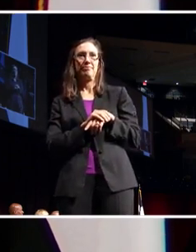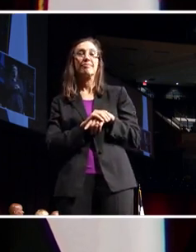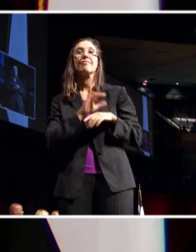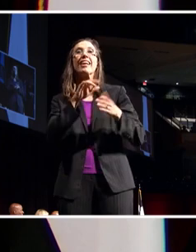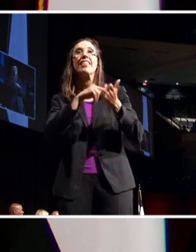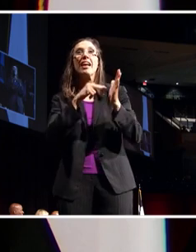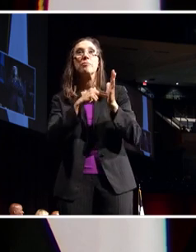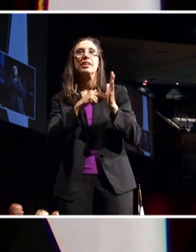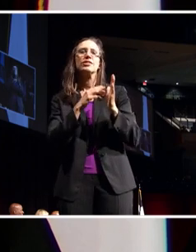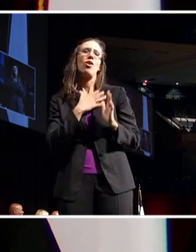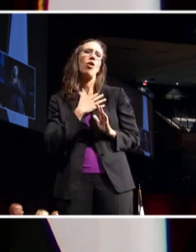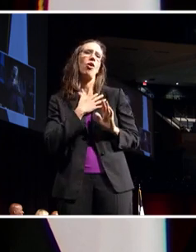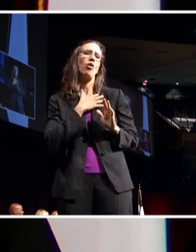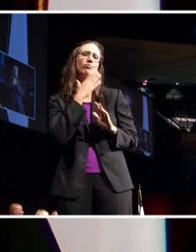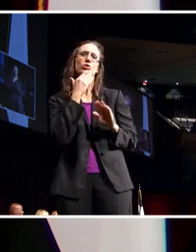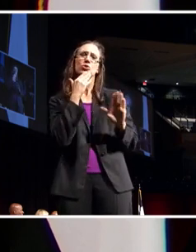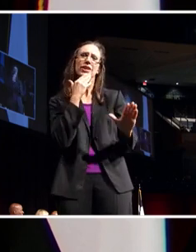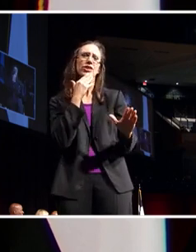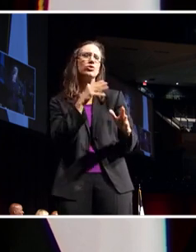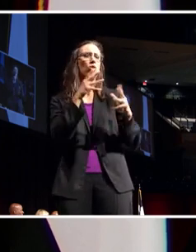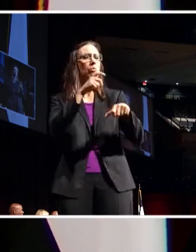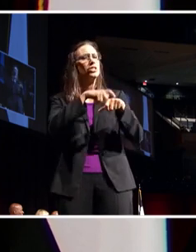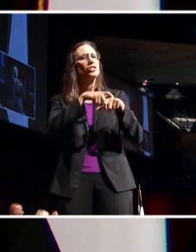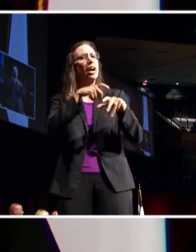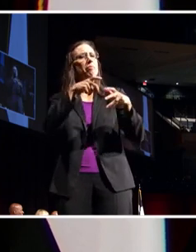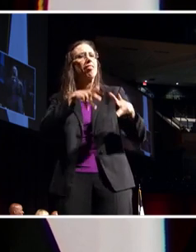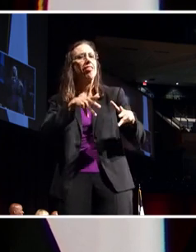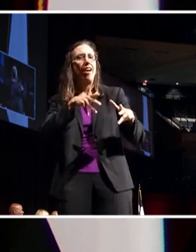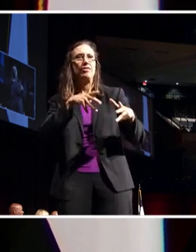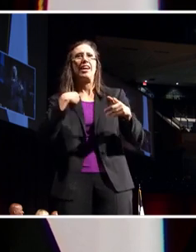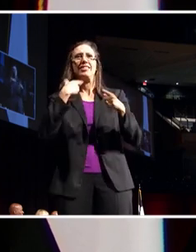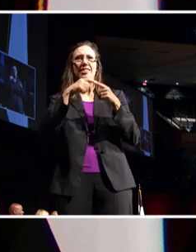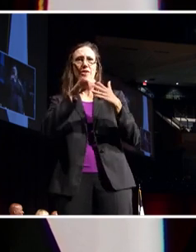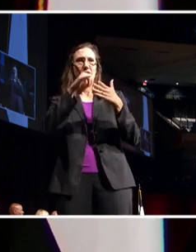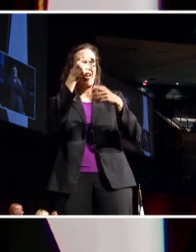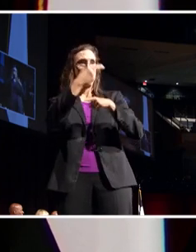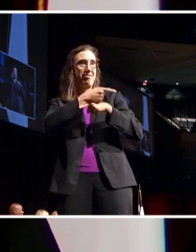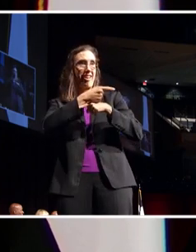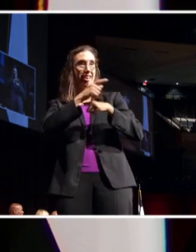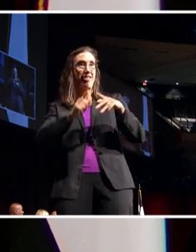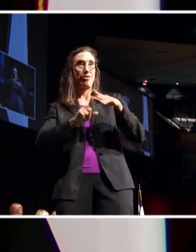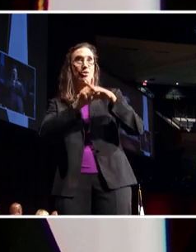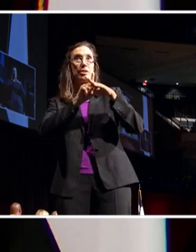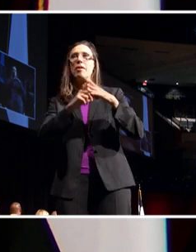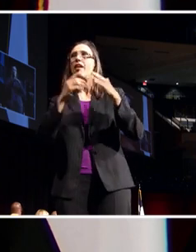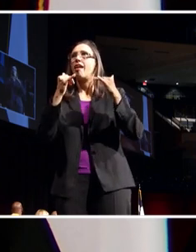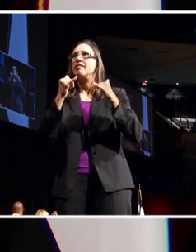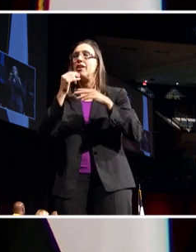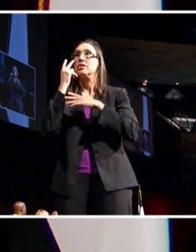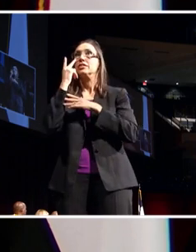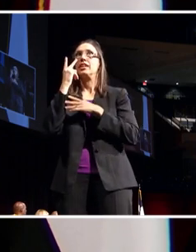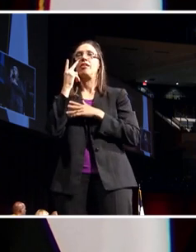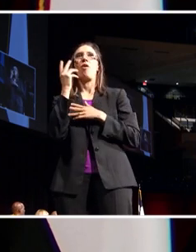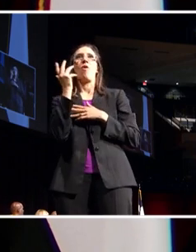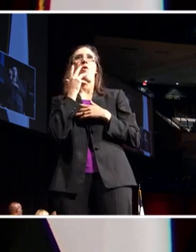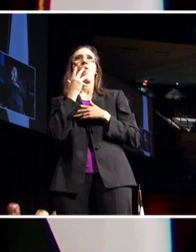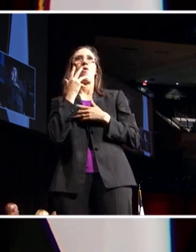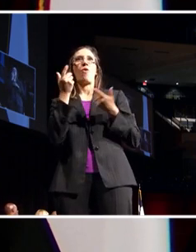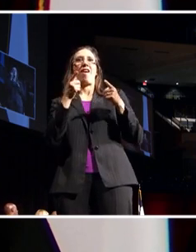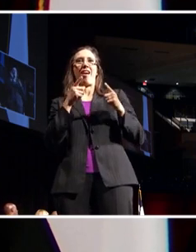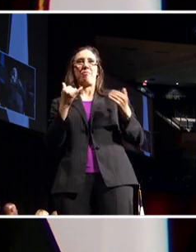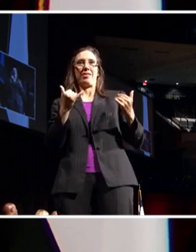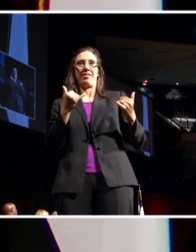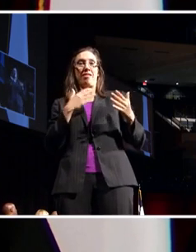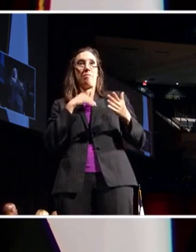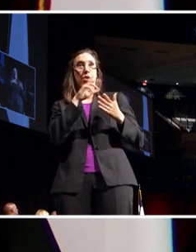Which means, oh, sweetie, there's still so much time left till that day actually comes. And to now see that this is actually happening and